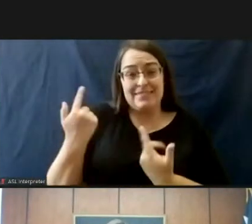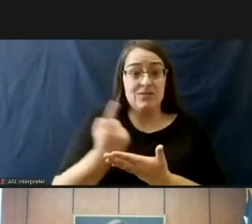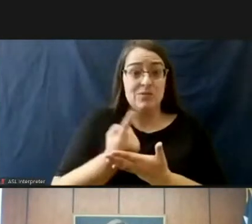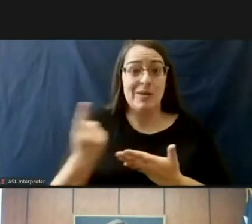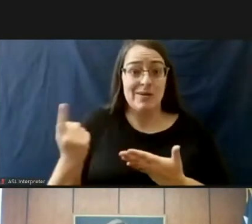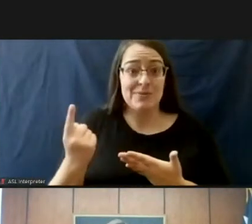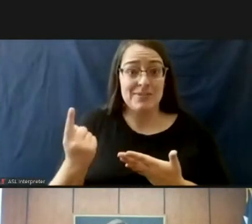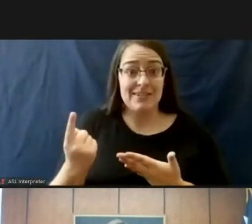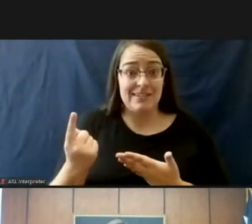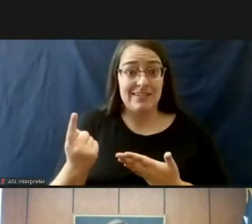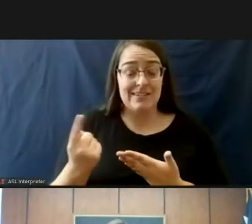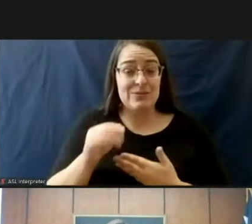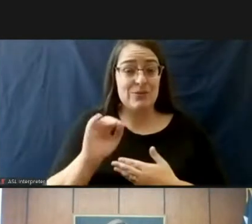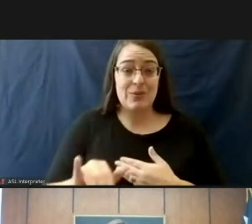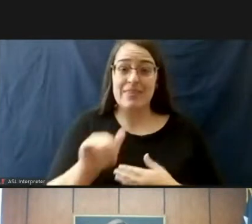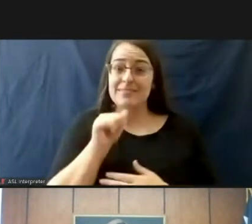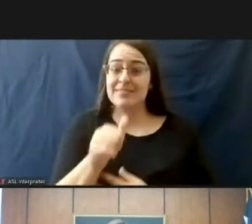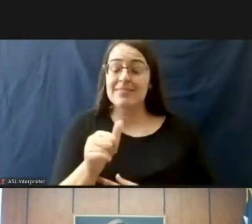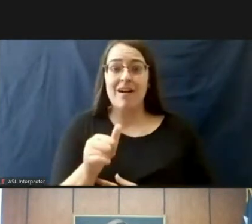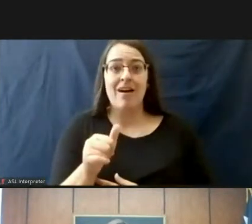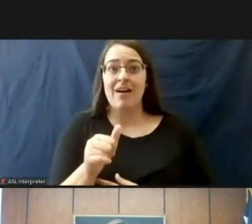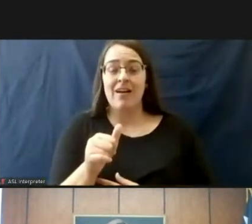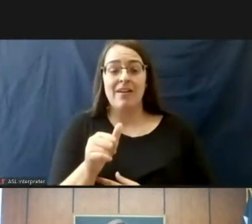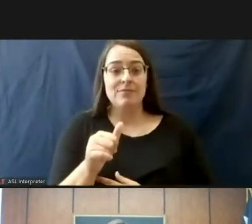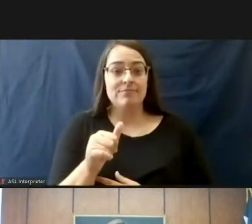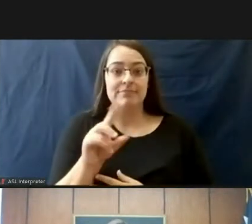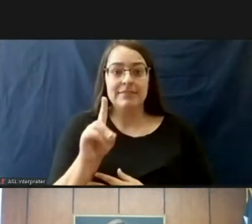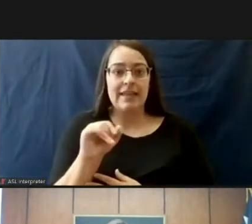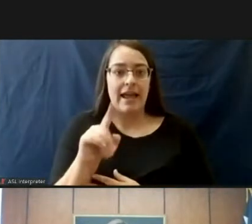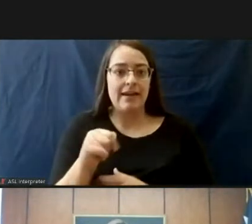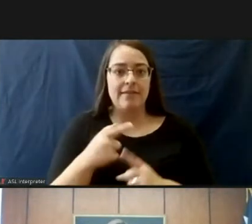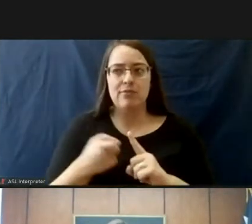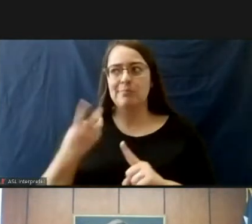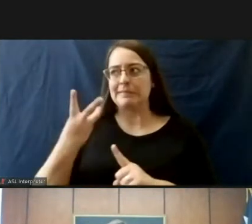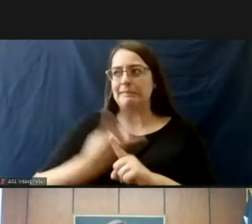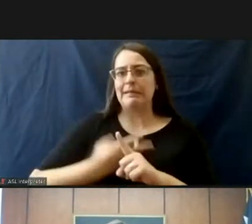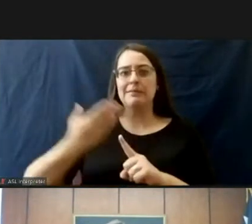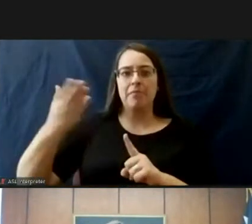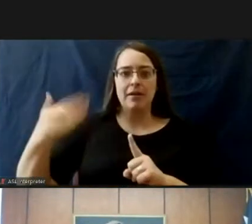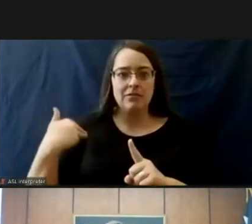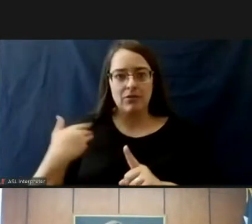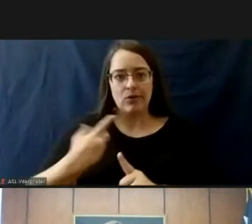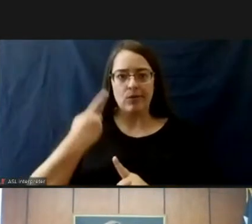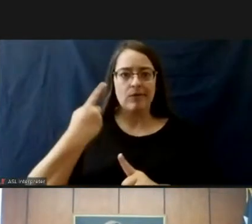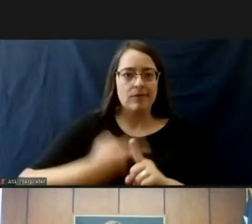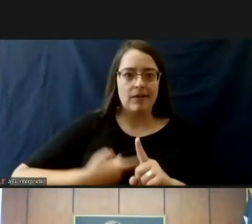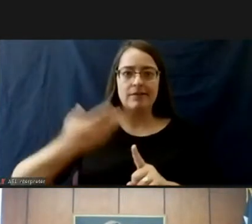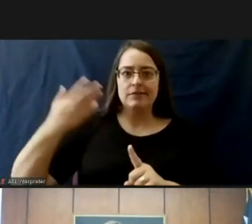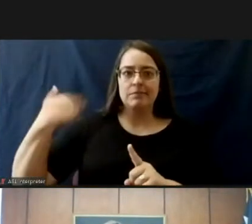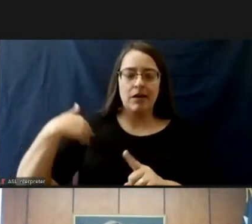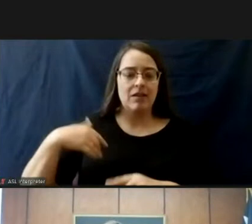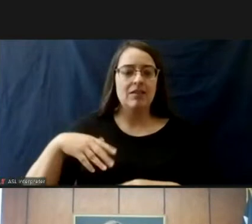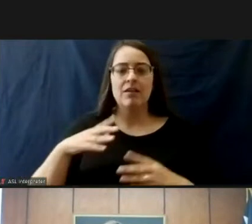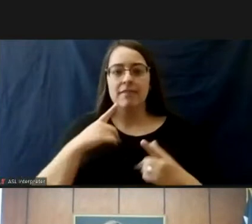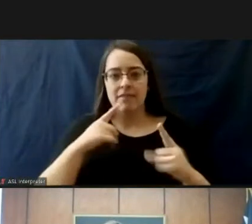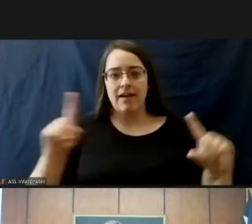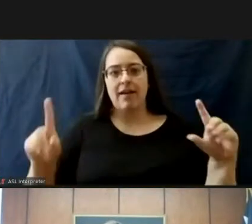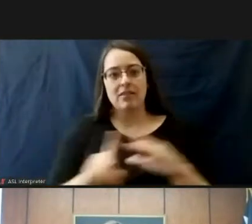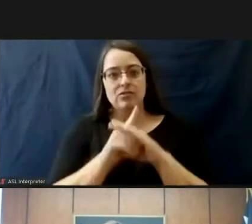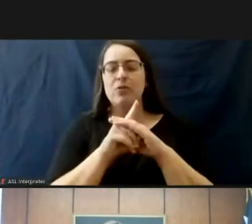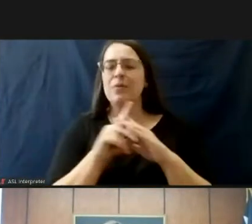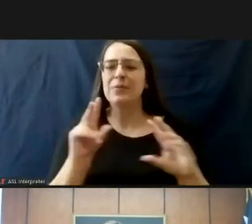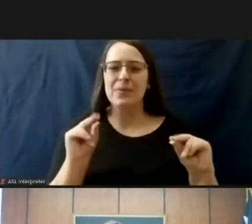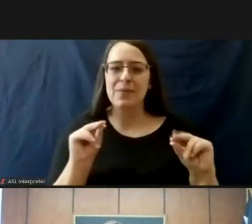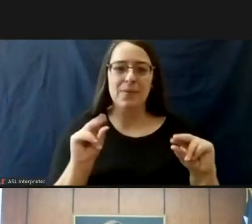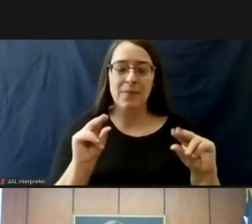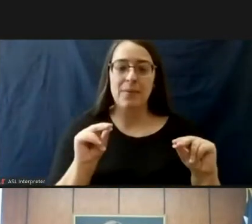this is not data from 6 months ago or last November that's finally making it through the system. These are